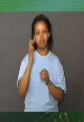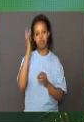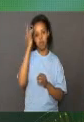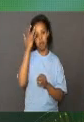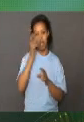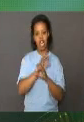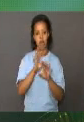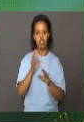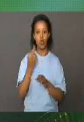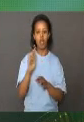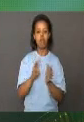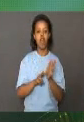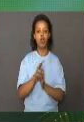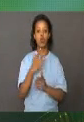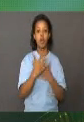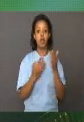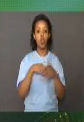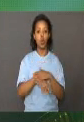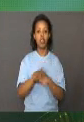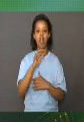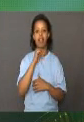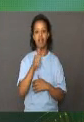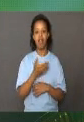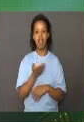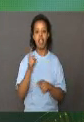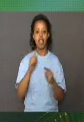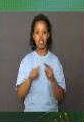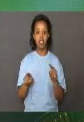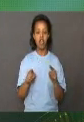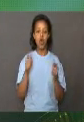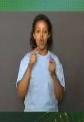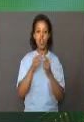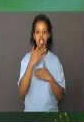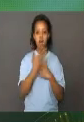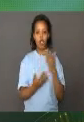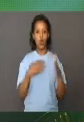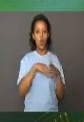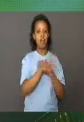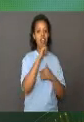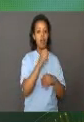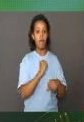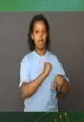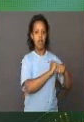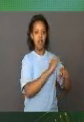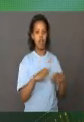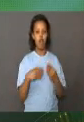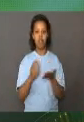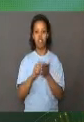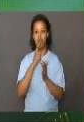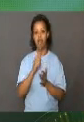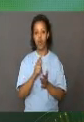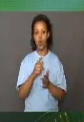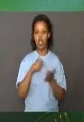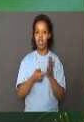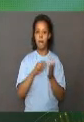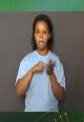to become resistant to the reproduction of the HIV virus in the T helper